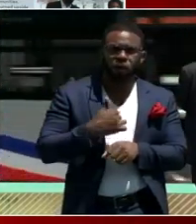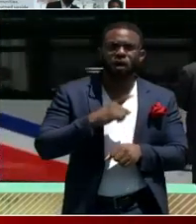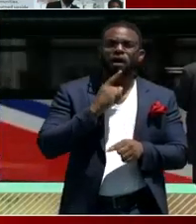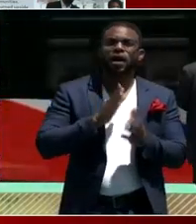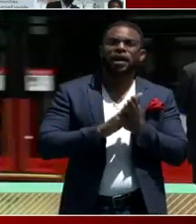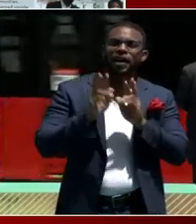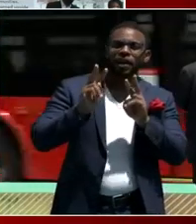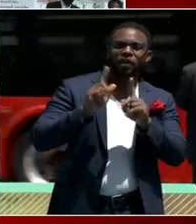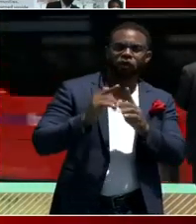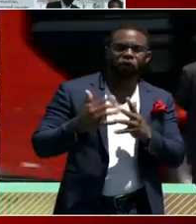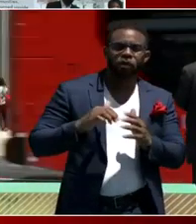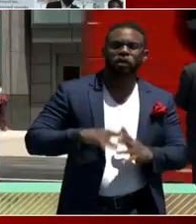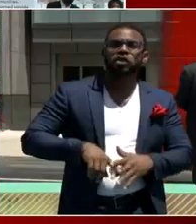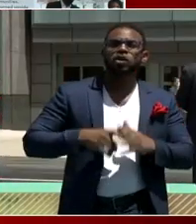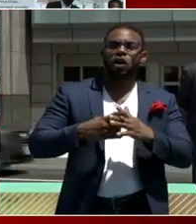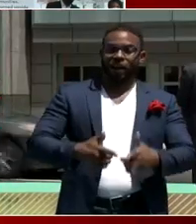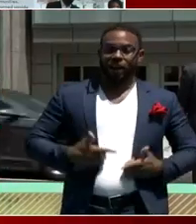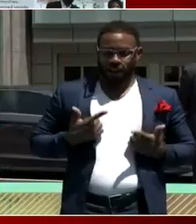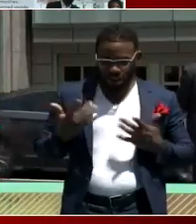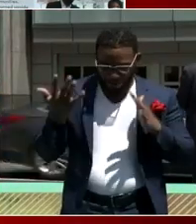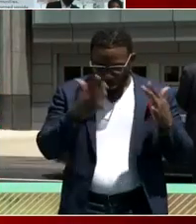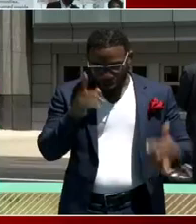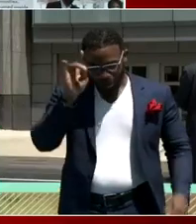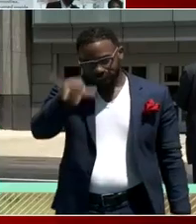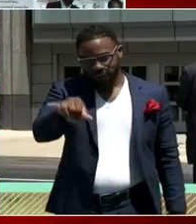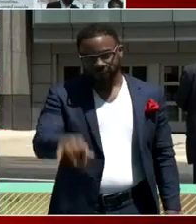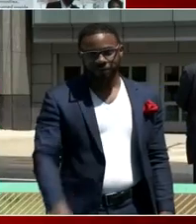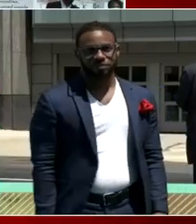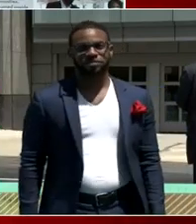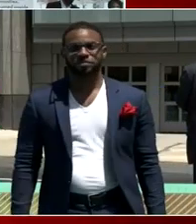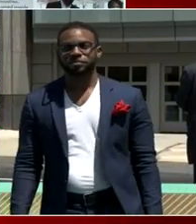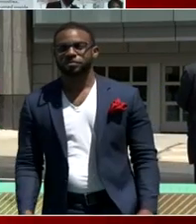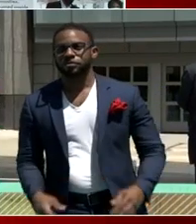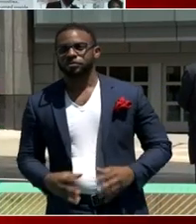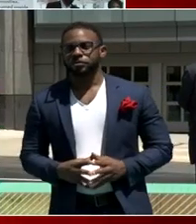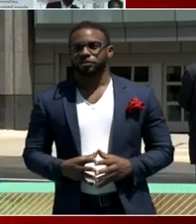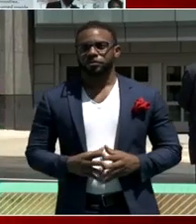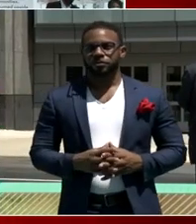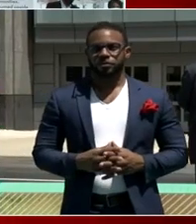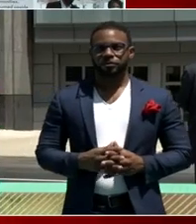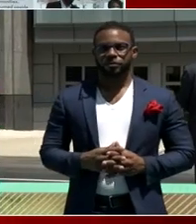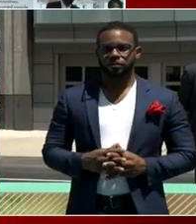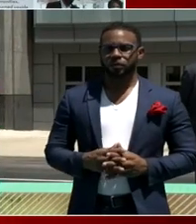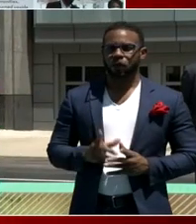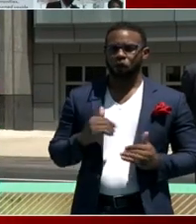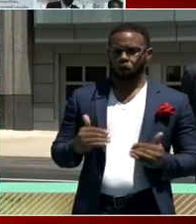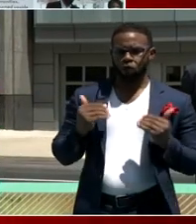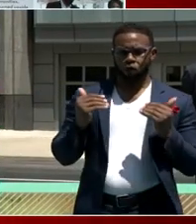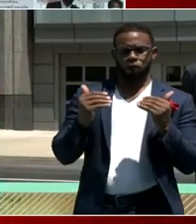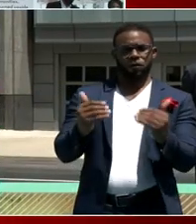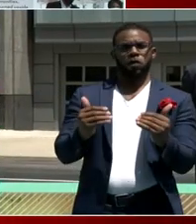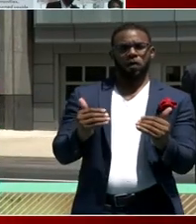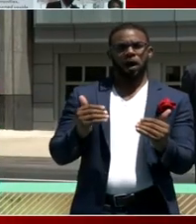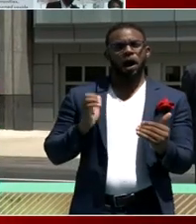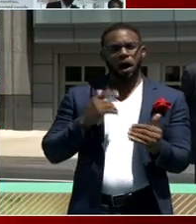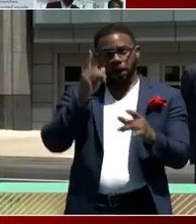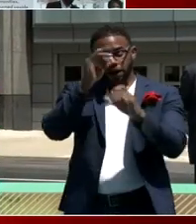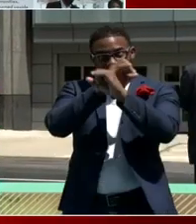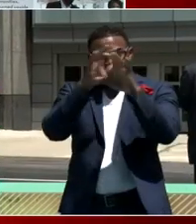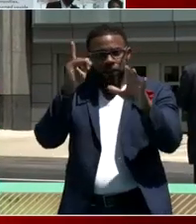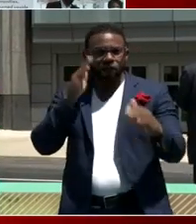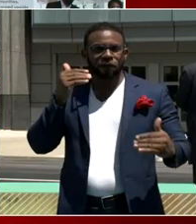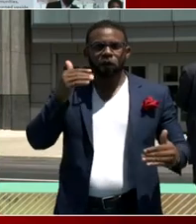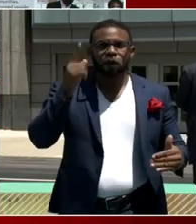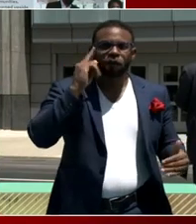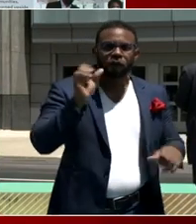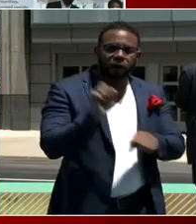are eager to restart our lives. Clap for that, y'all. We're moving forward, our vision